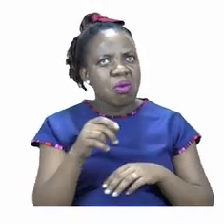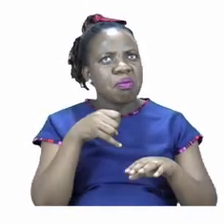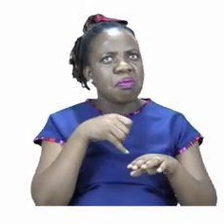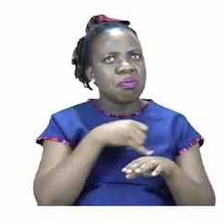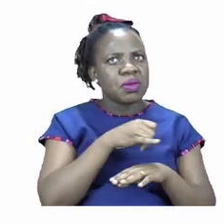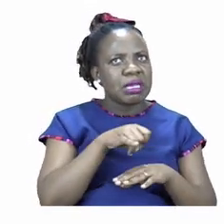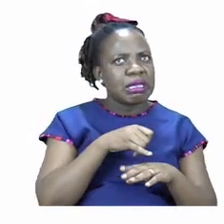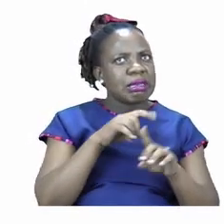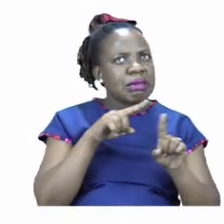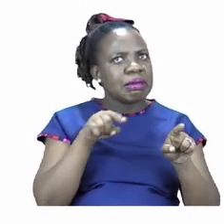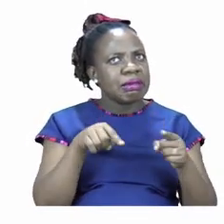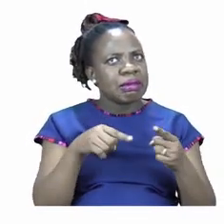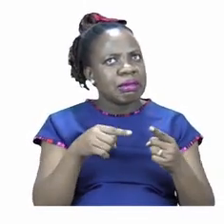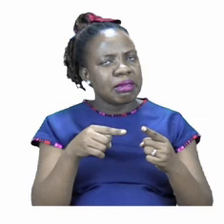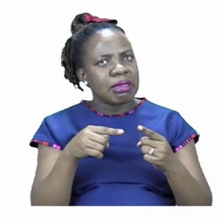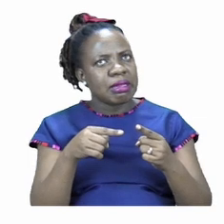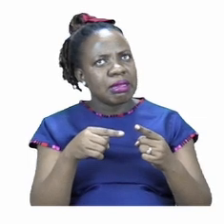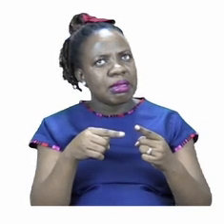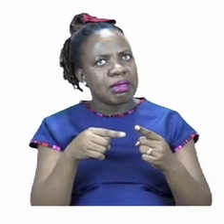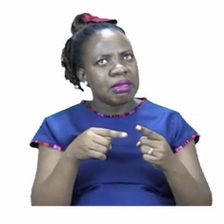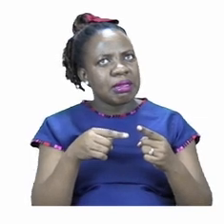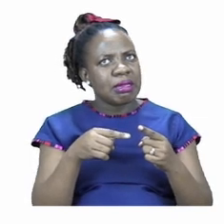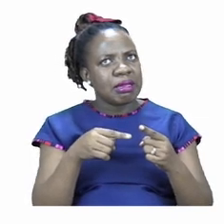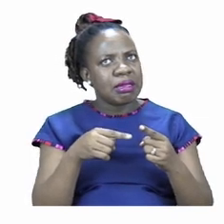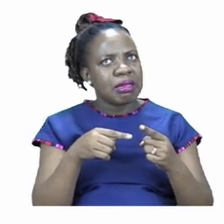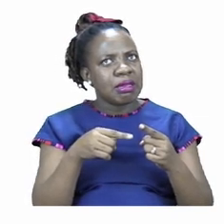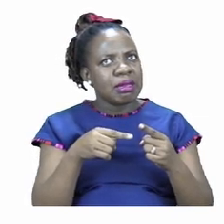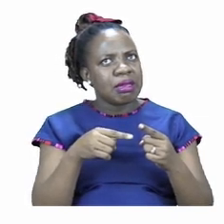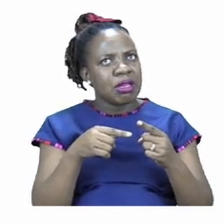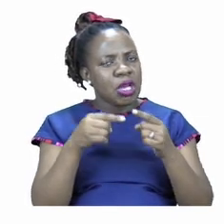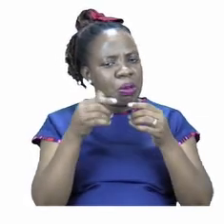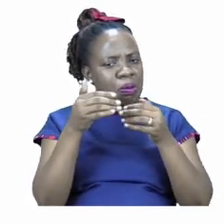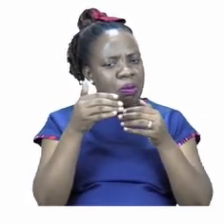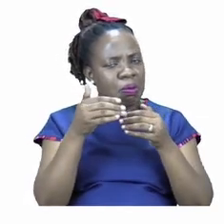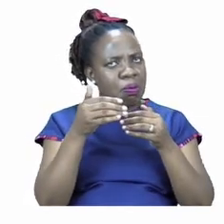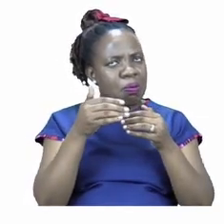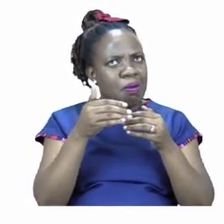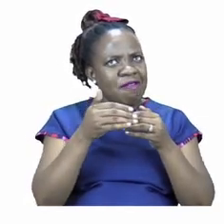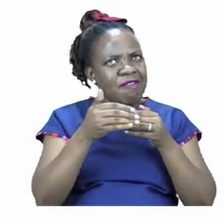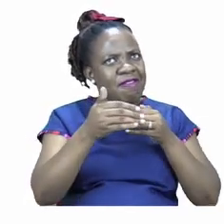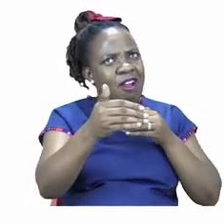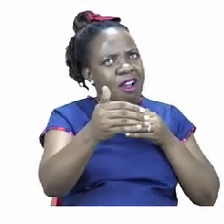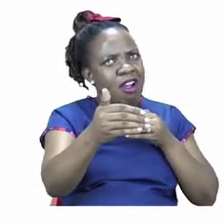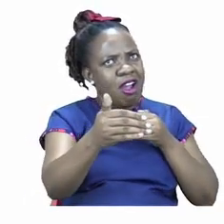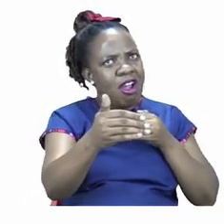Or do we use it for people, places, and things close by?